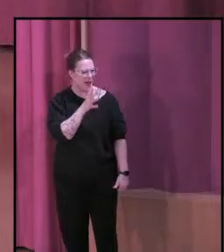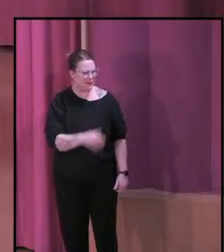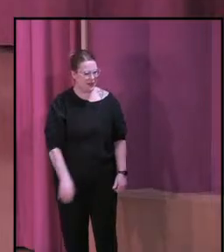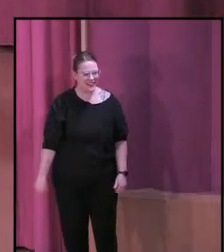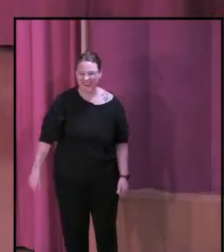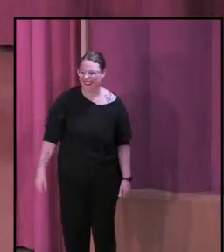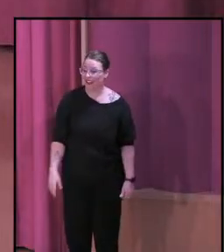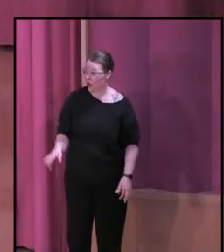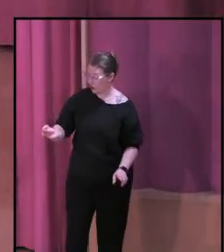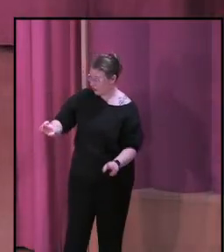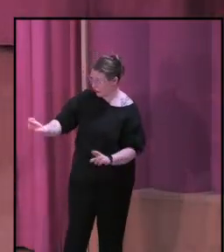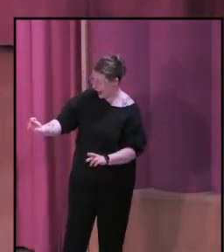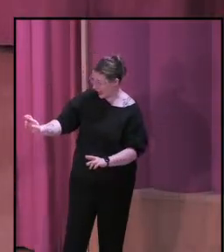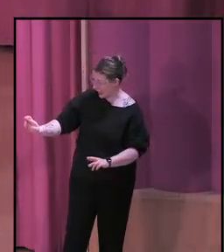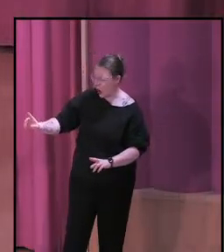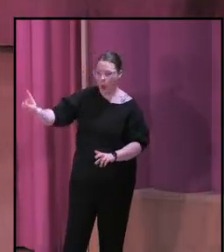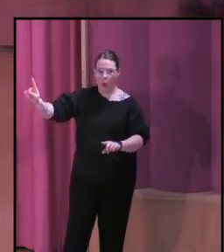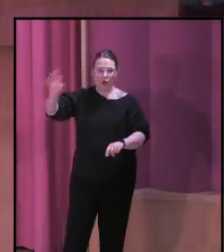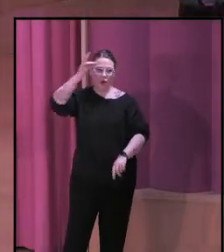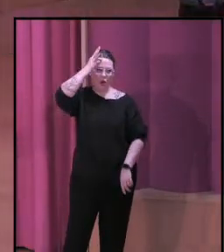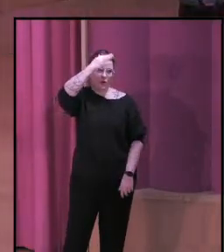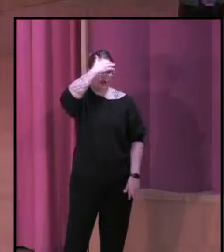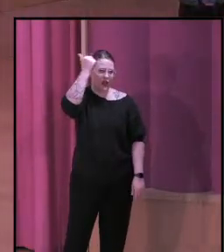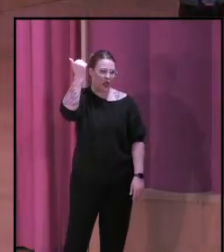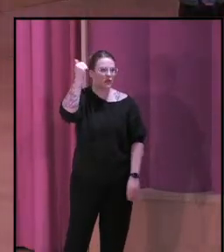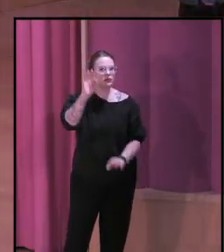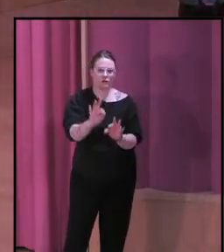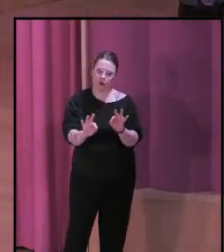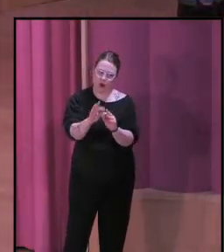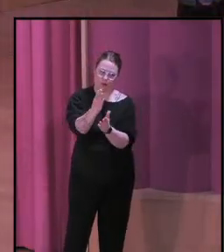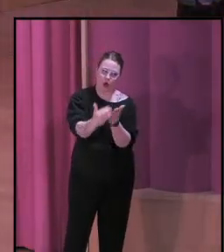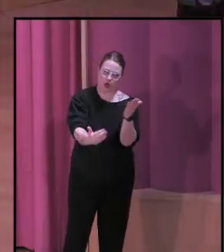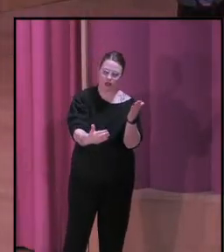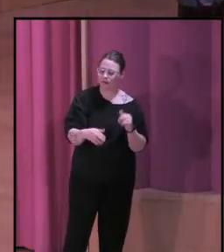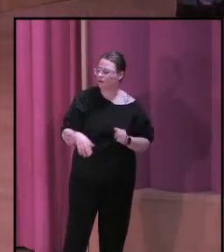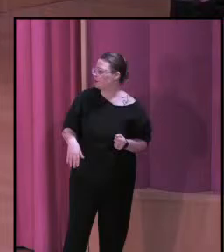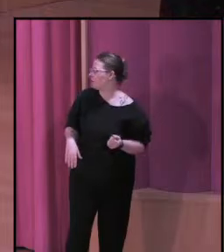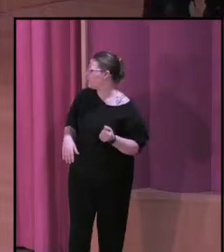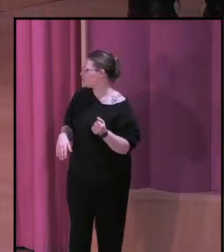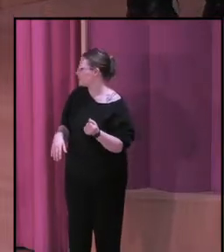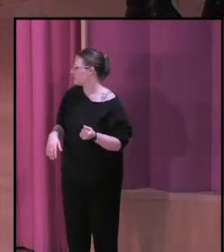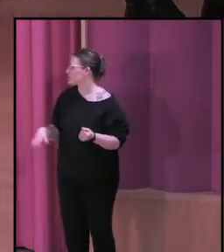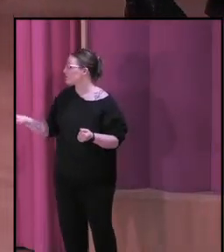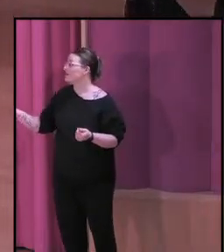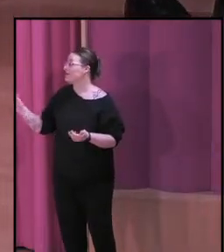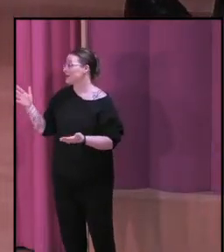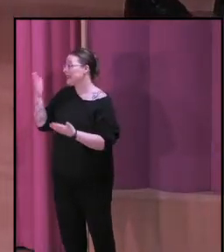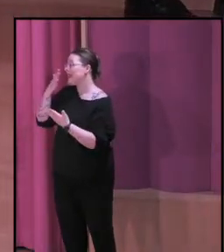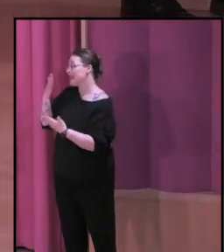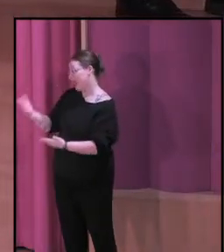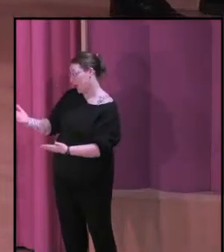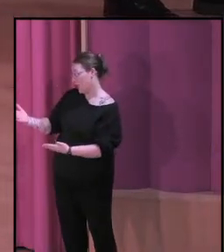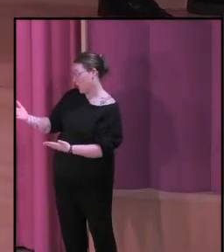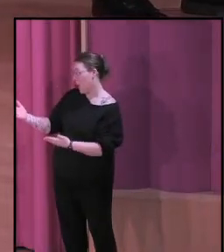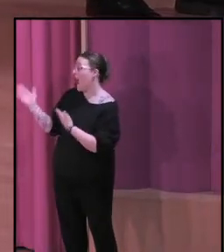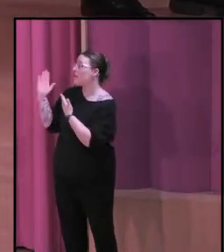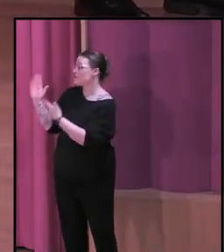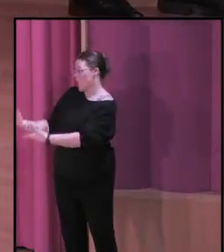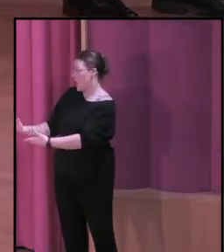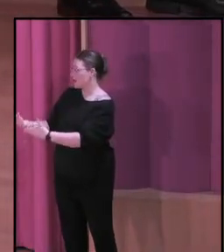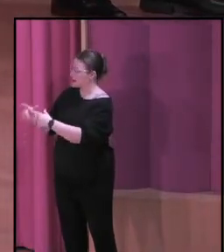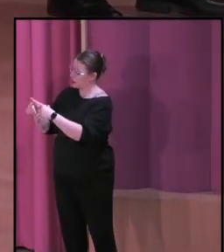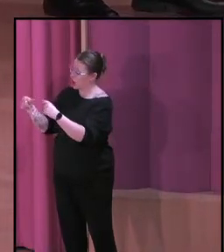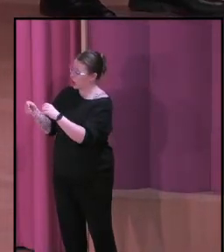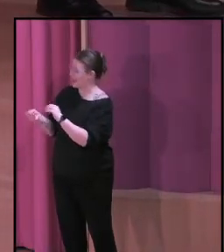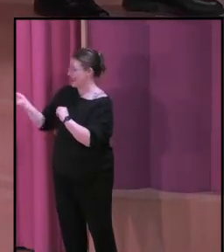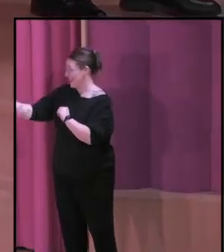ready? Oh, I almost forgot. This is very important. So you're helping me out. I want to show my appreciation. So for you, I brought an official Mark Hayward